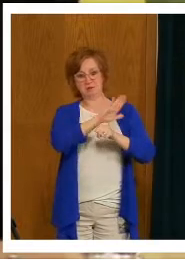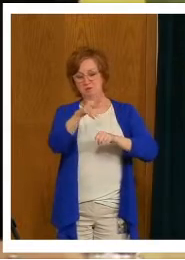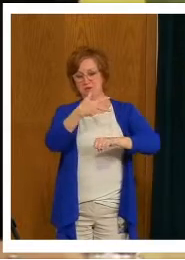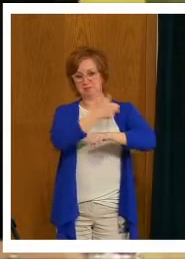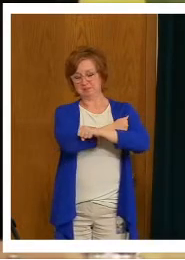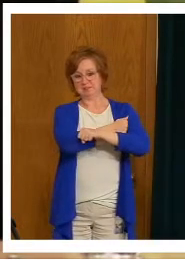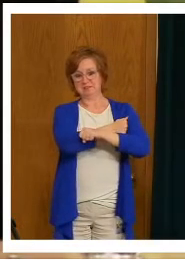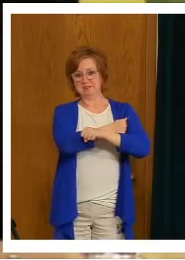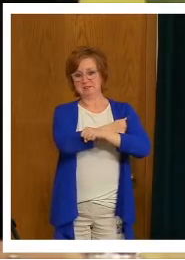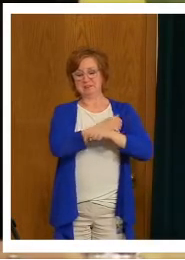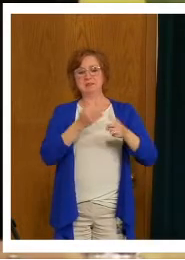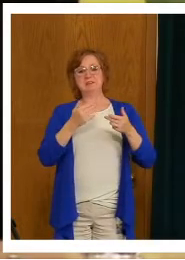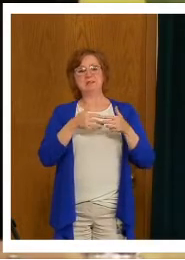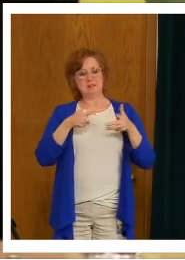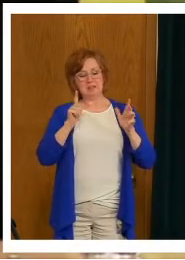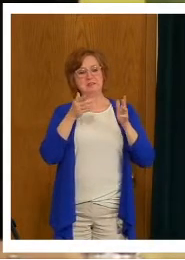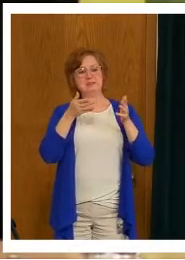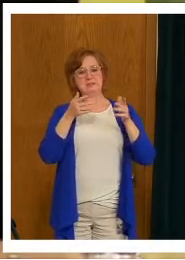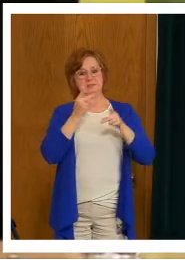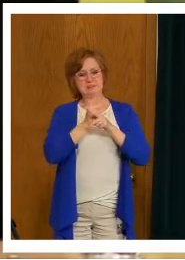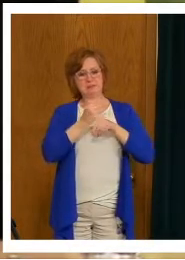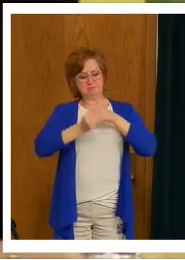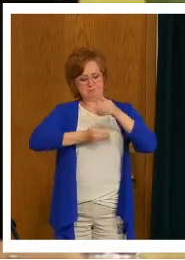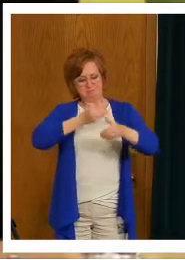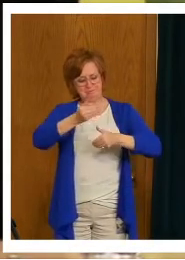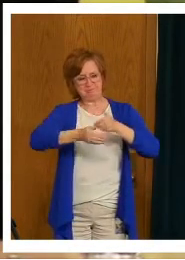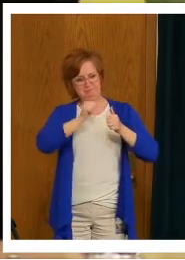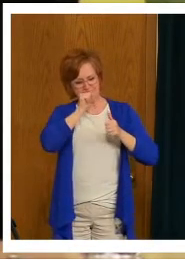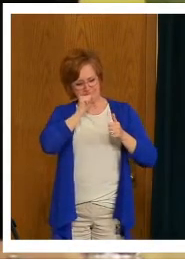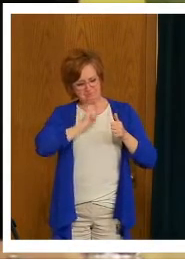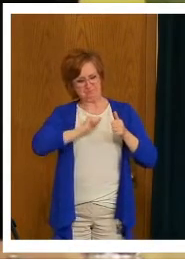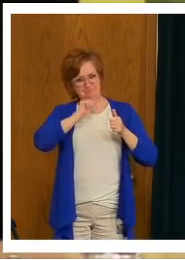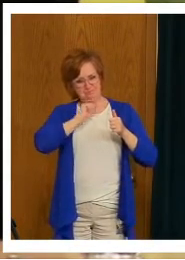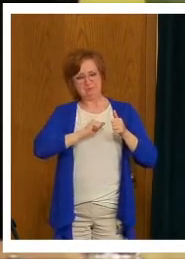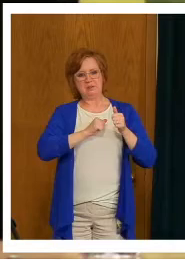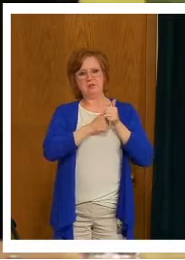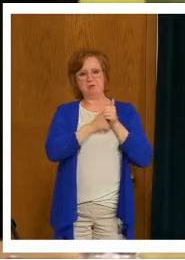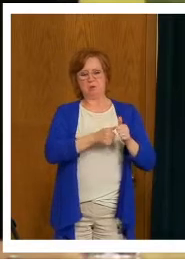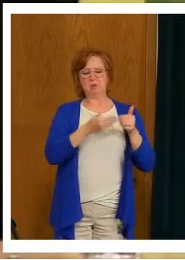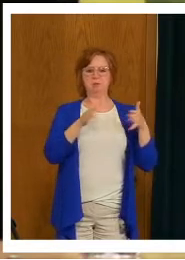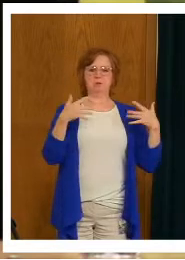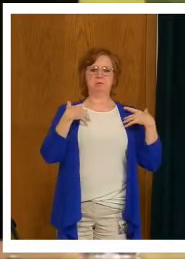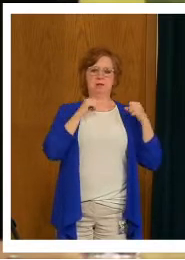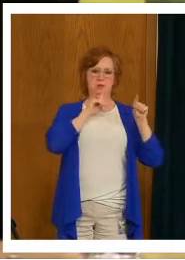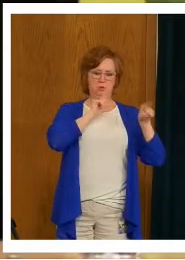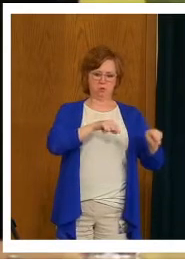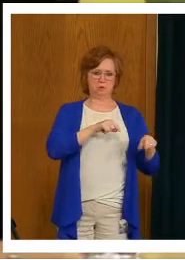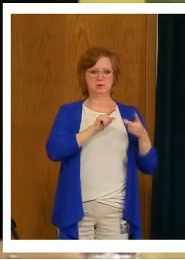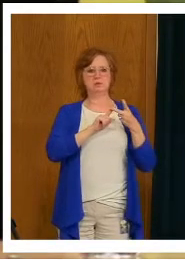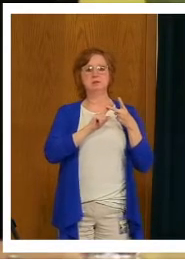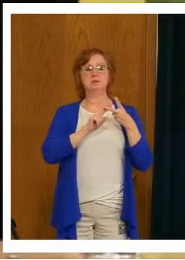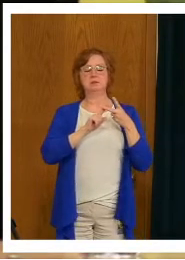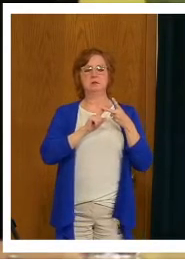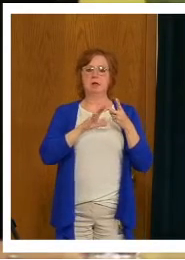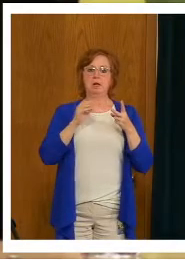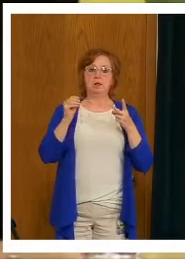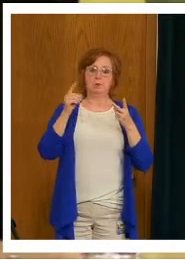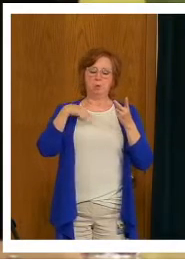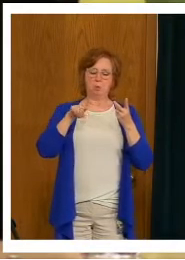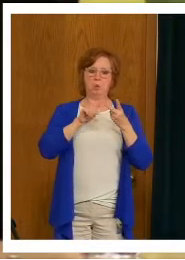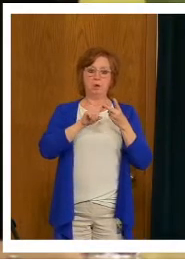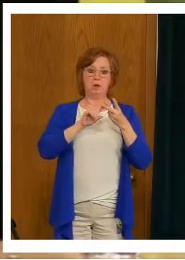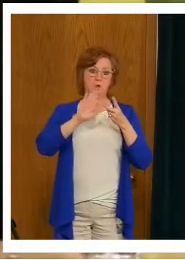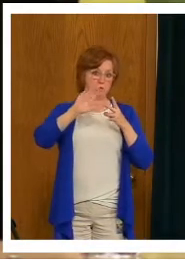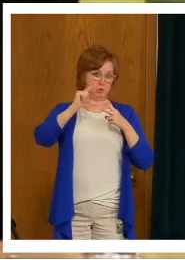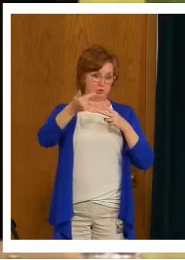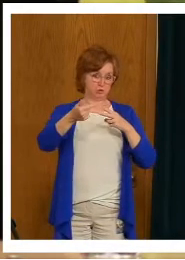this going. Keep following all of those public health orders as we have been. And continue, when it is your turn,